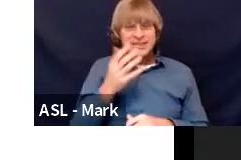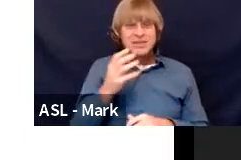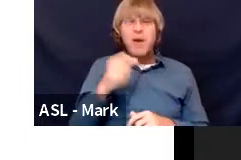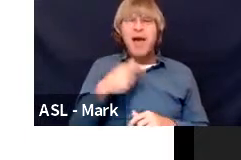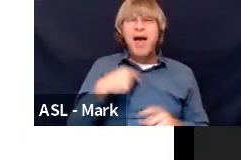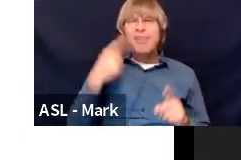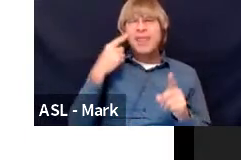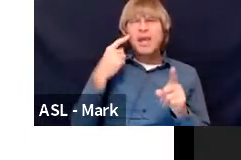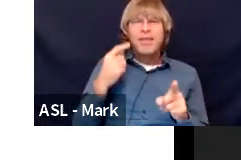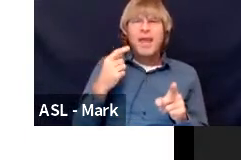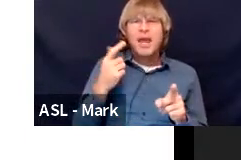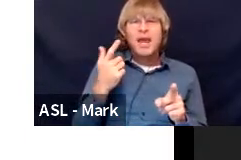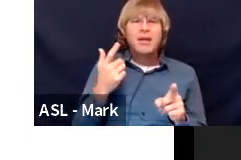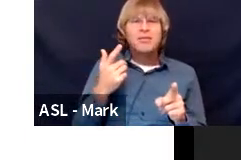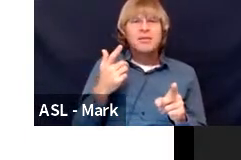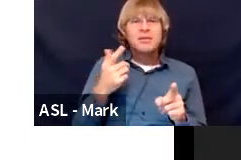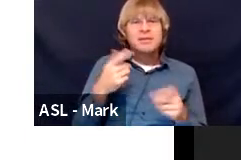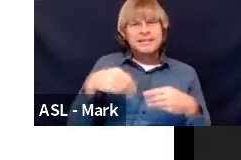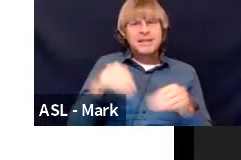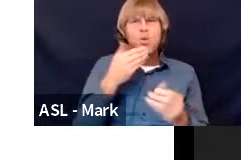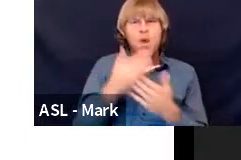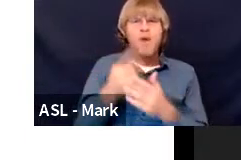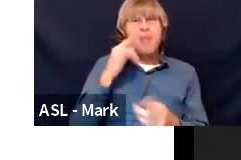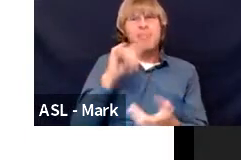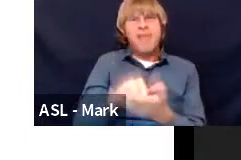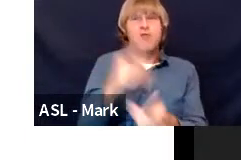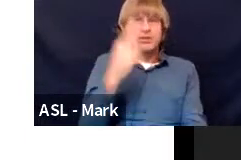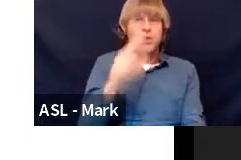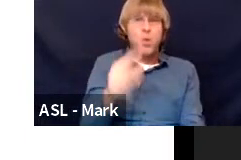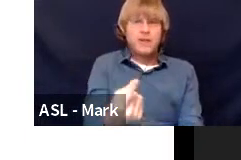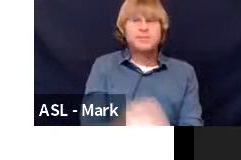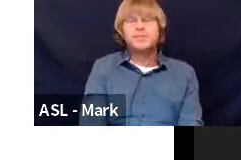I think they sell quite well for that very reason.